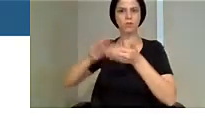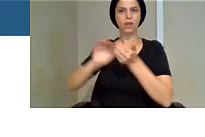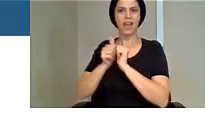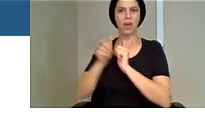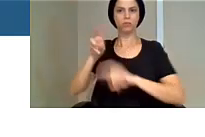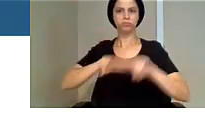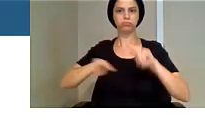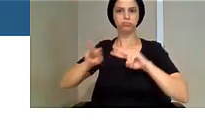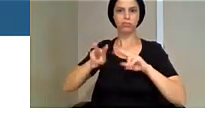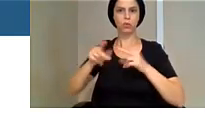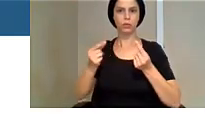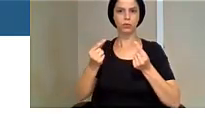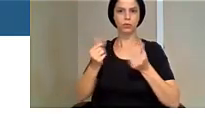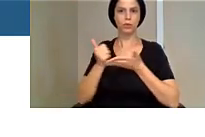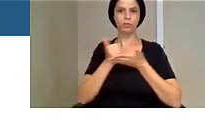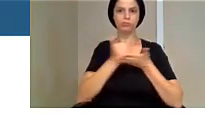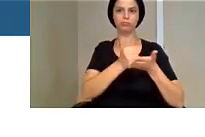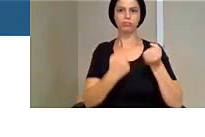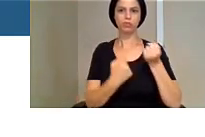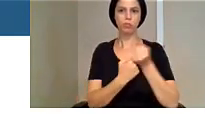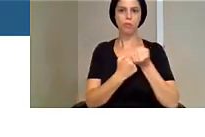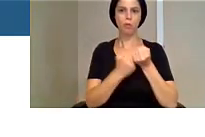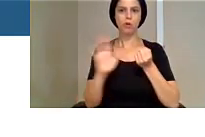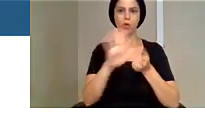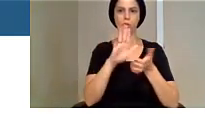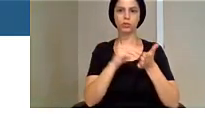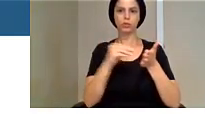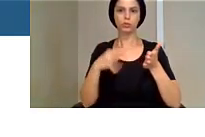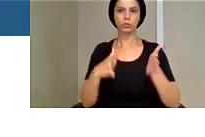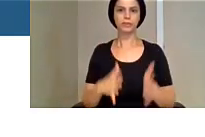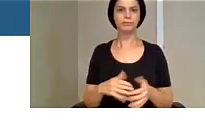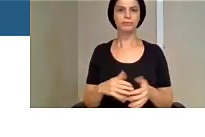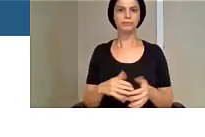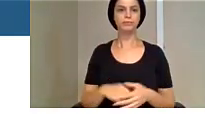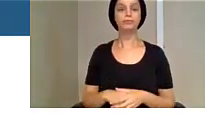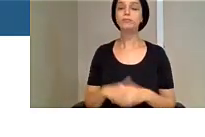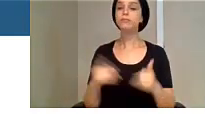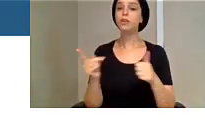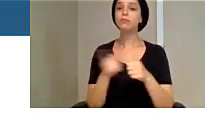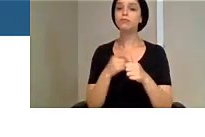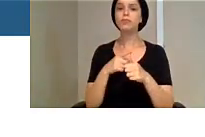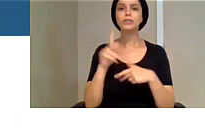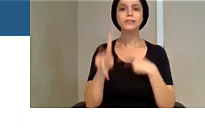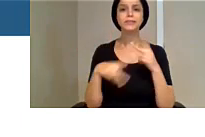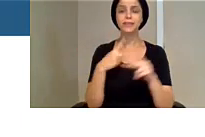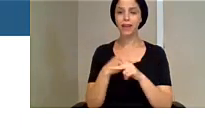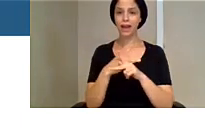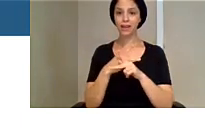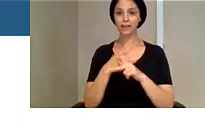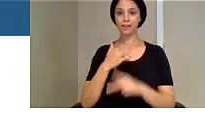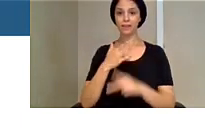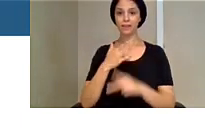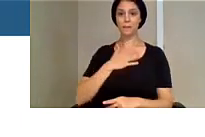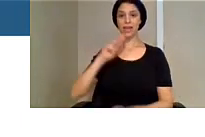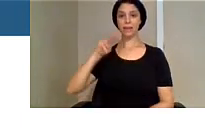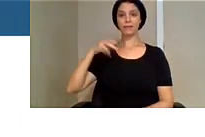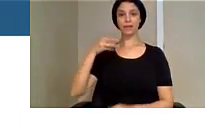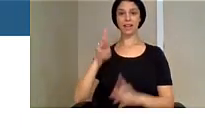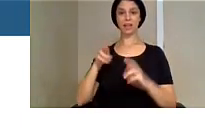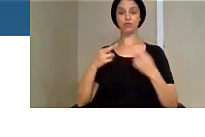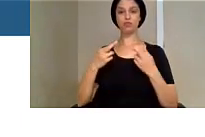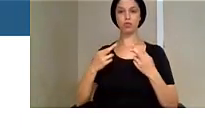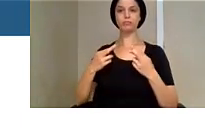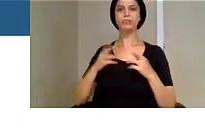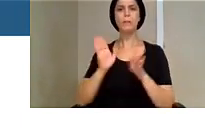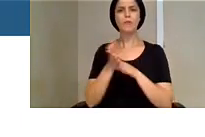So I'm jumping right into information about the first type of myMCPS Classroom assignment. Before